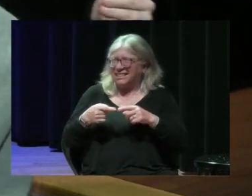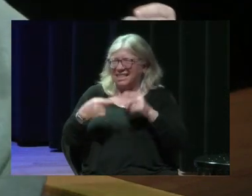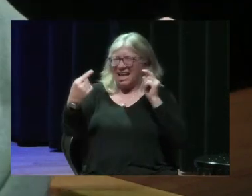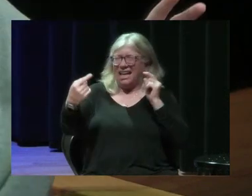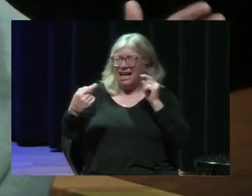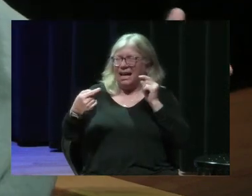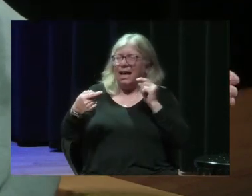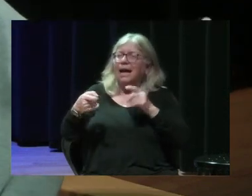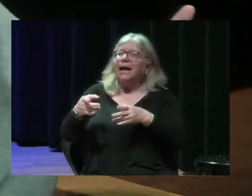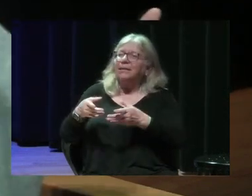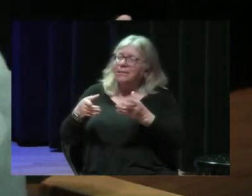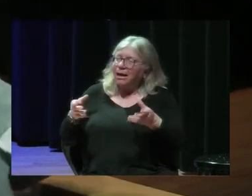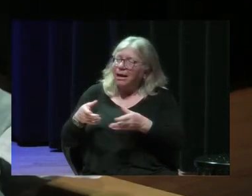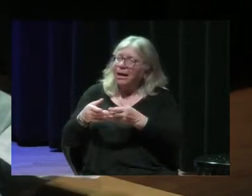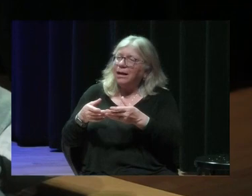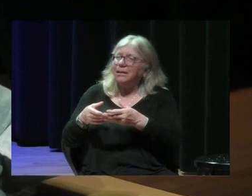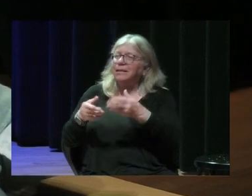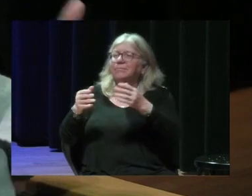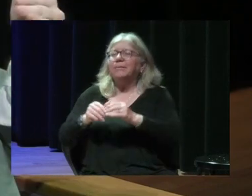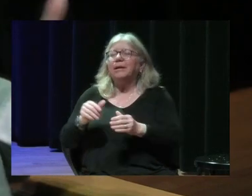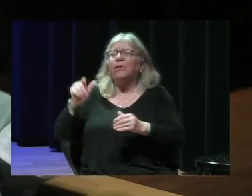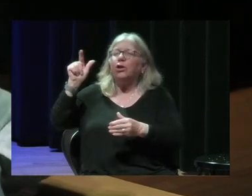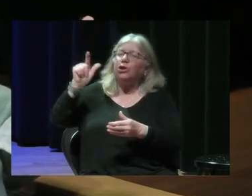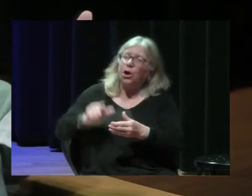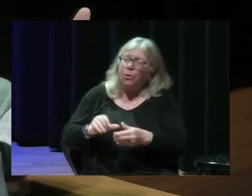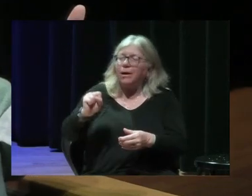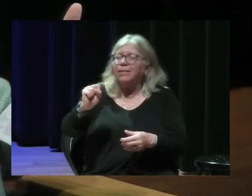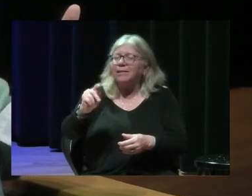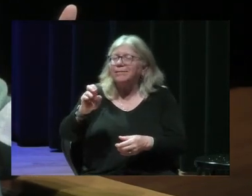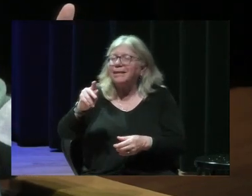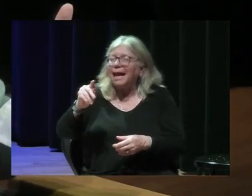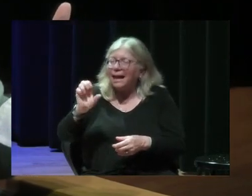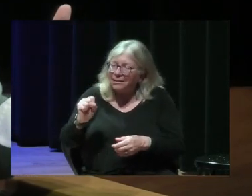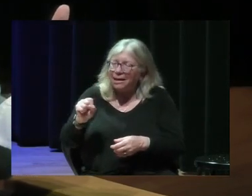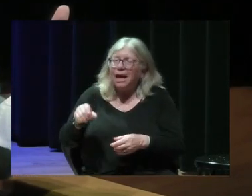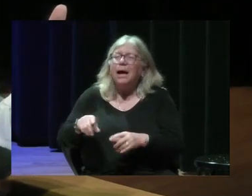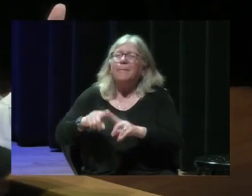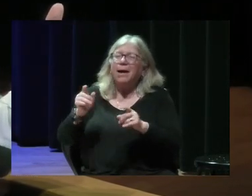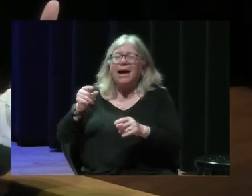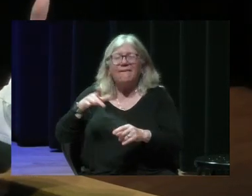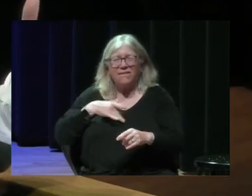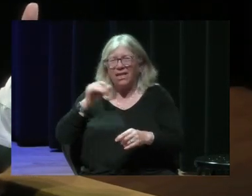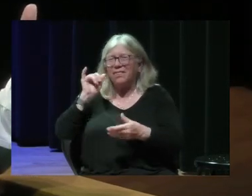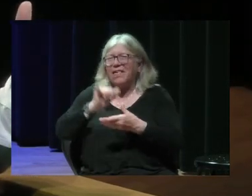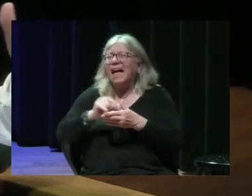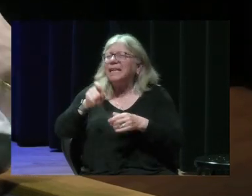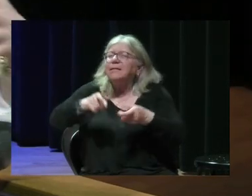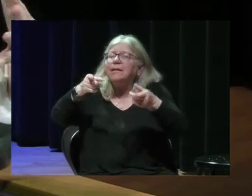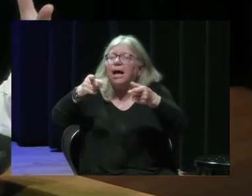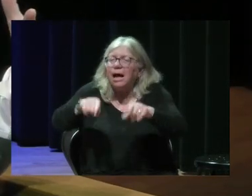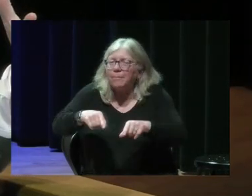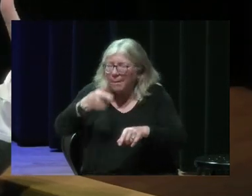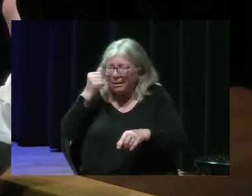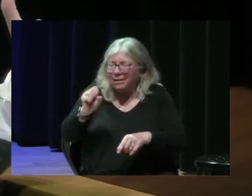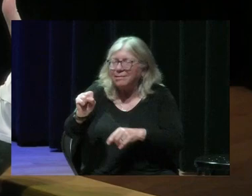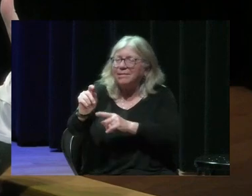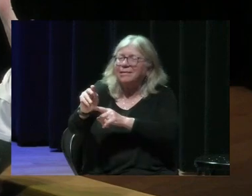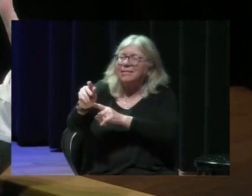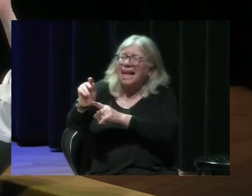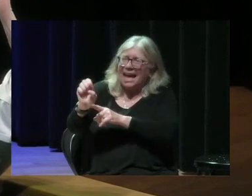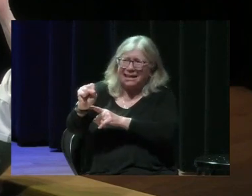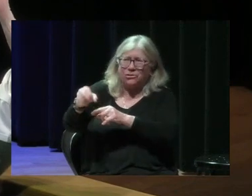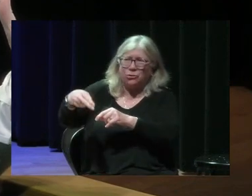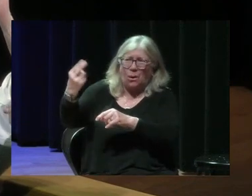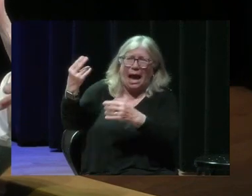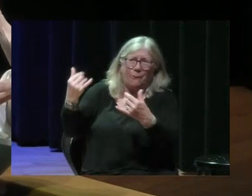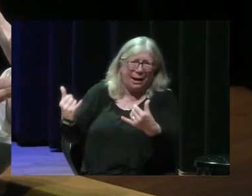them invested by lowering the stakes. But I really feel like that's what kind of needs to happen because the stakes are too high. The stakes